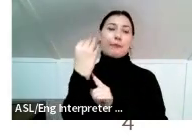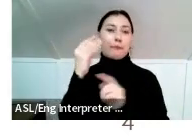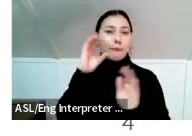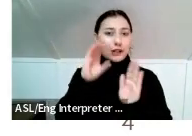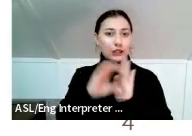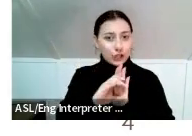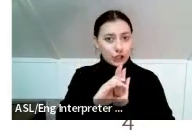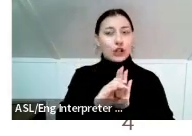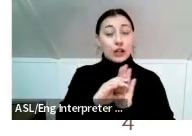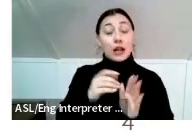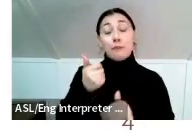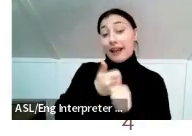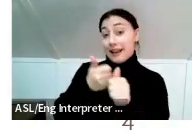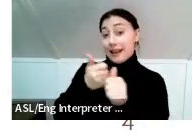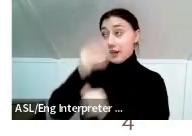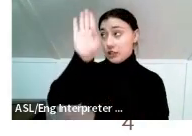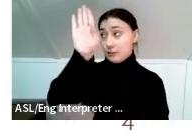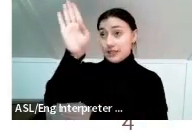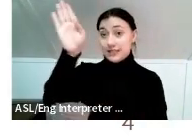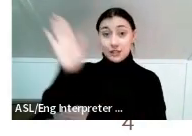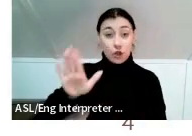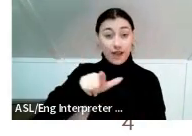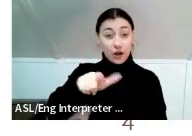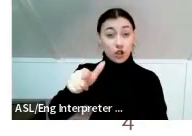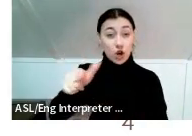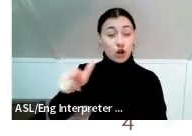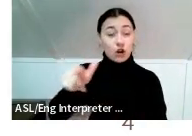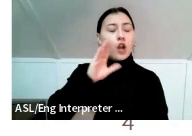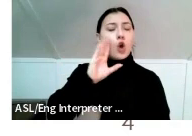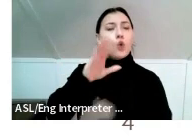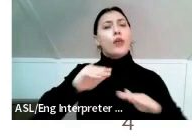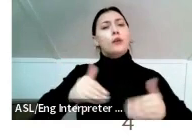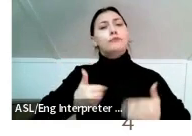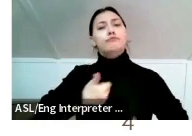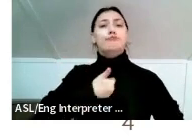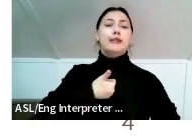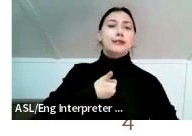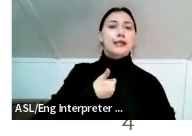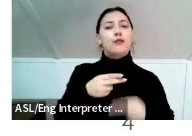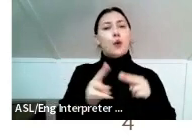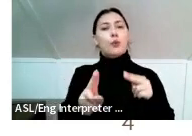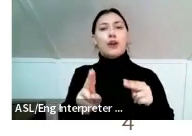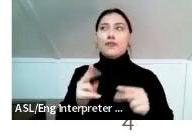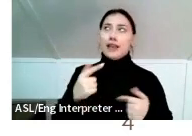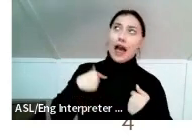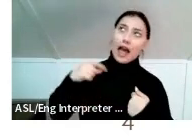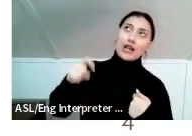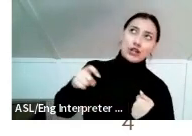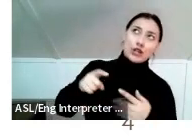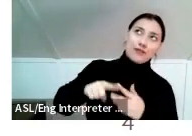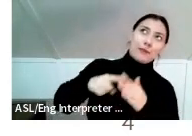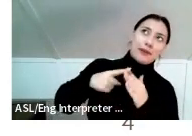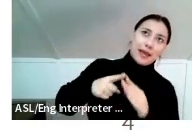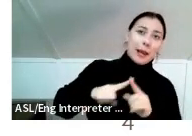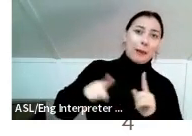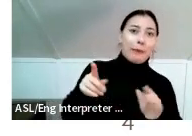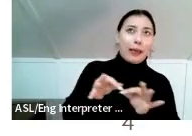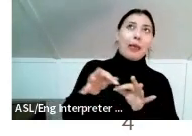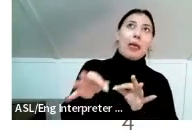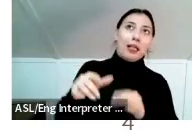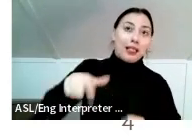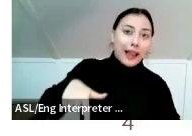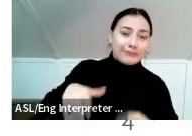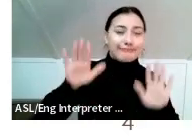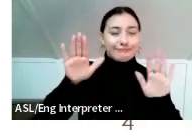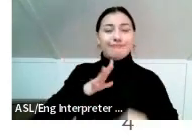it is their turn to present, will give a brief description and introduction, as I was supposed to do at the beginning, but did a little bit late. And